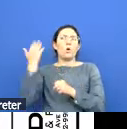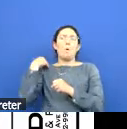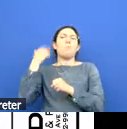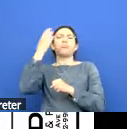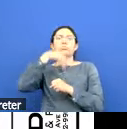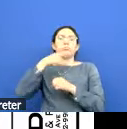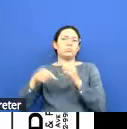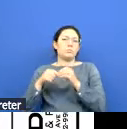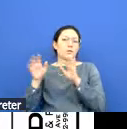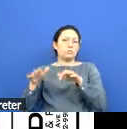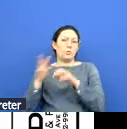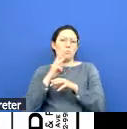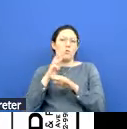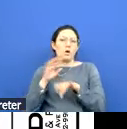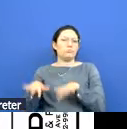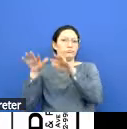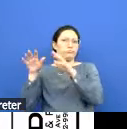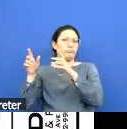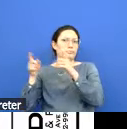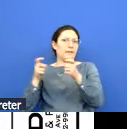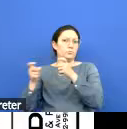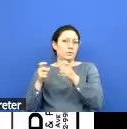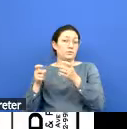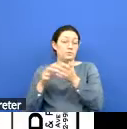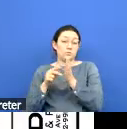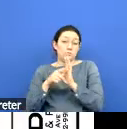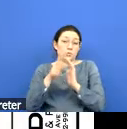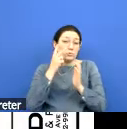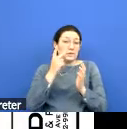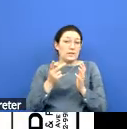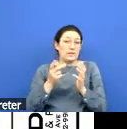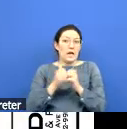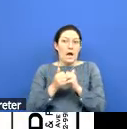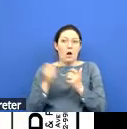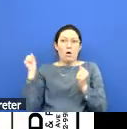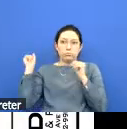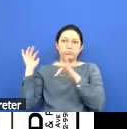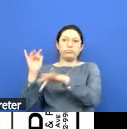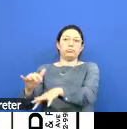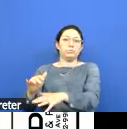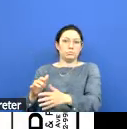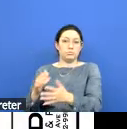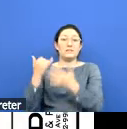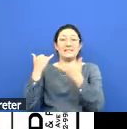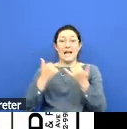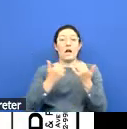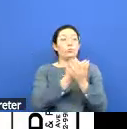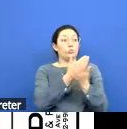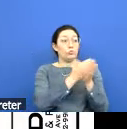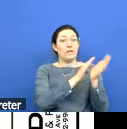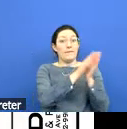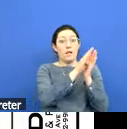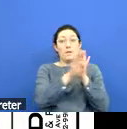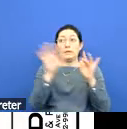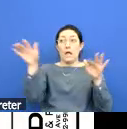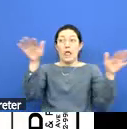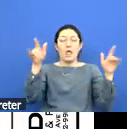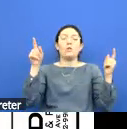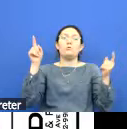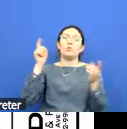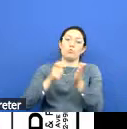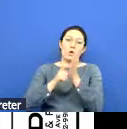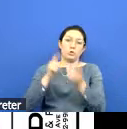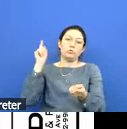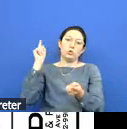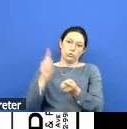saw an increase at the rate at which water gets into the creek. With all new developments, they're required to reduce the rate